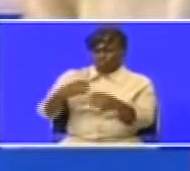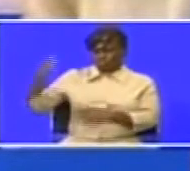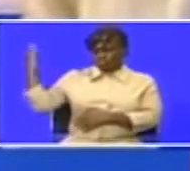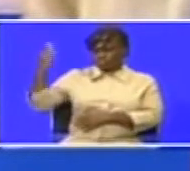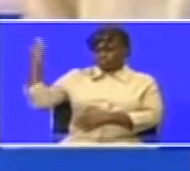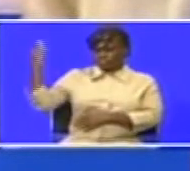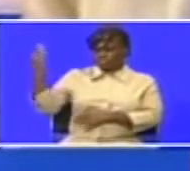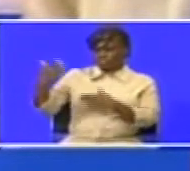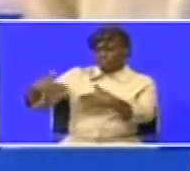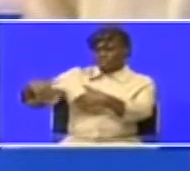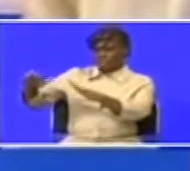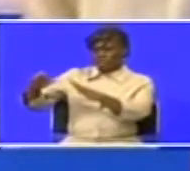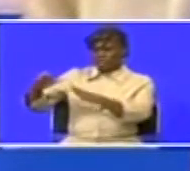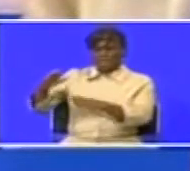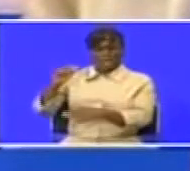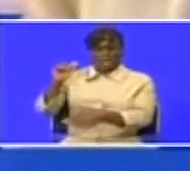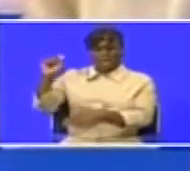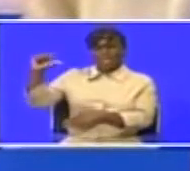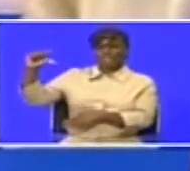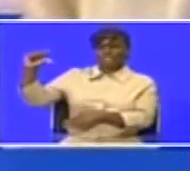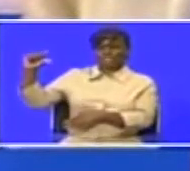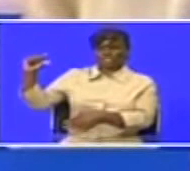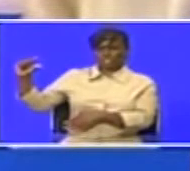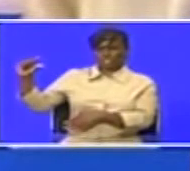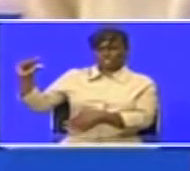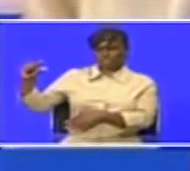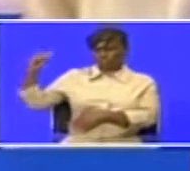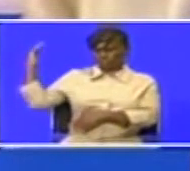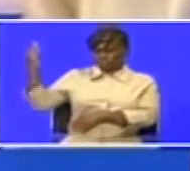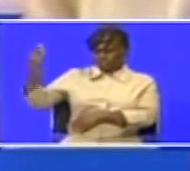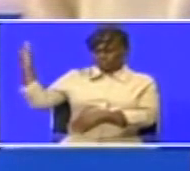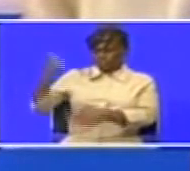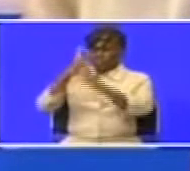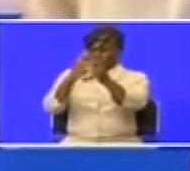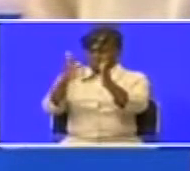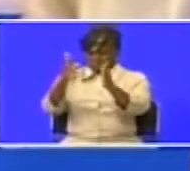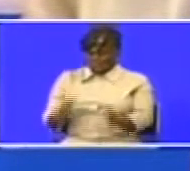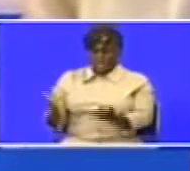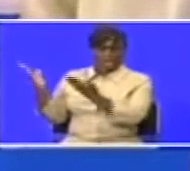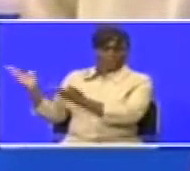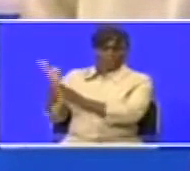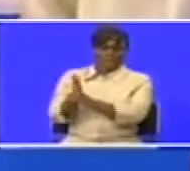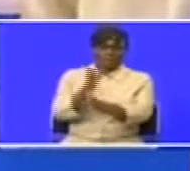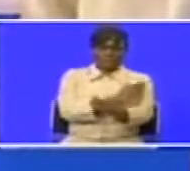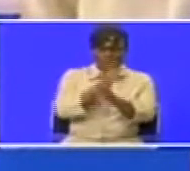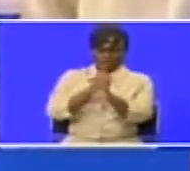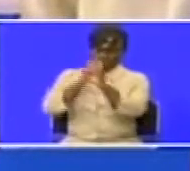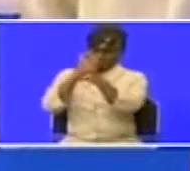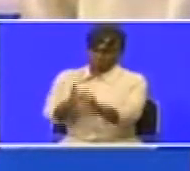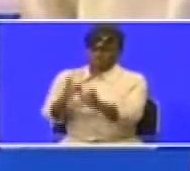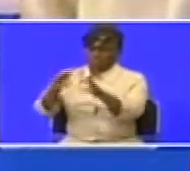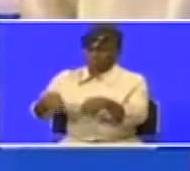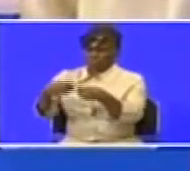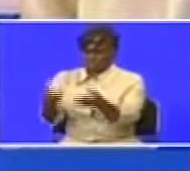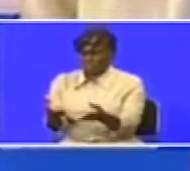the outgoing Chief Justice William Tula, who is going to be addressing the journalists here before the awards can be given